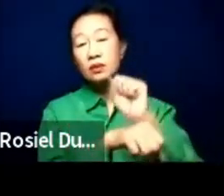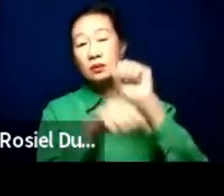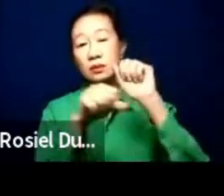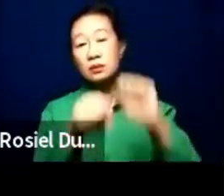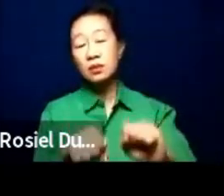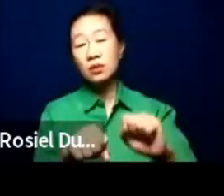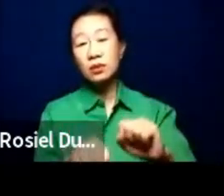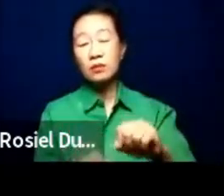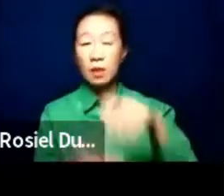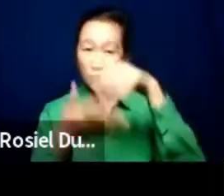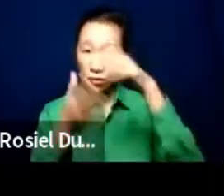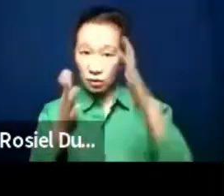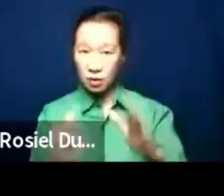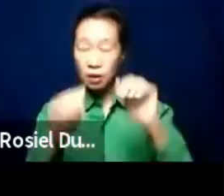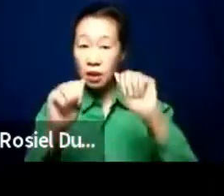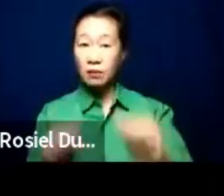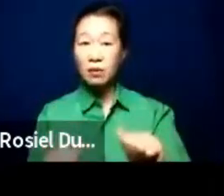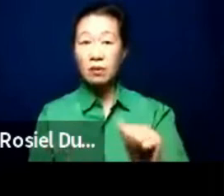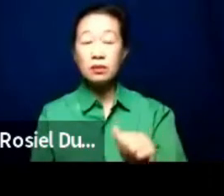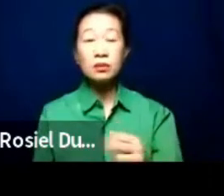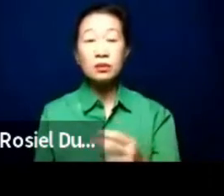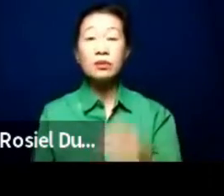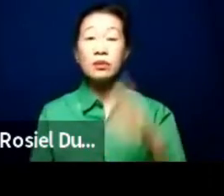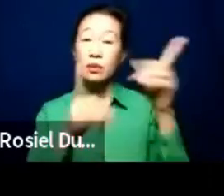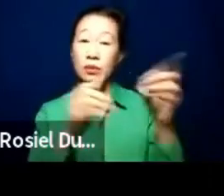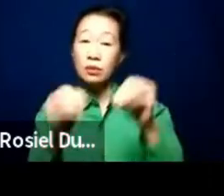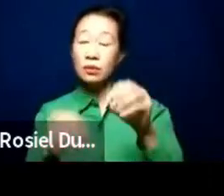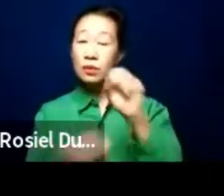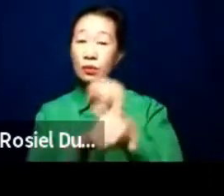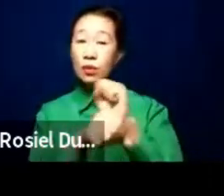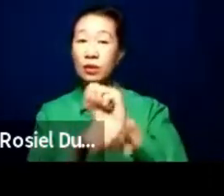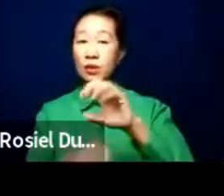their own using visual supports.